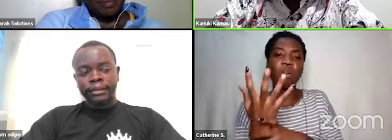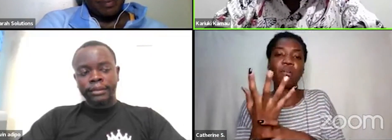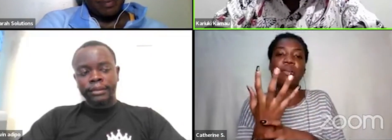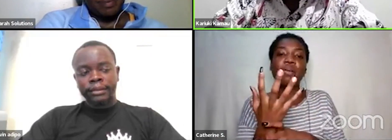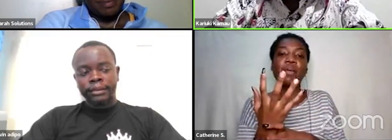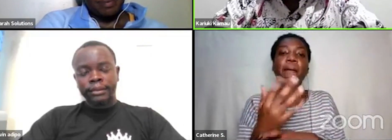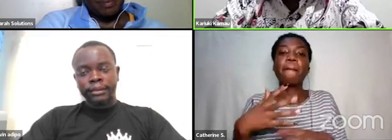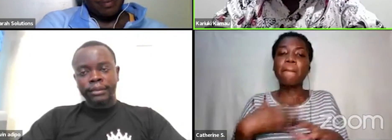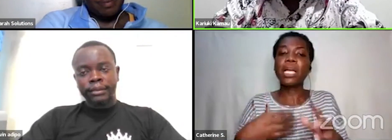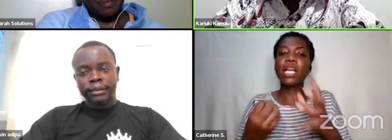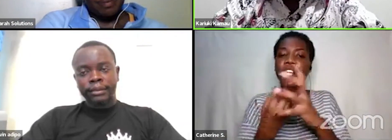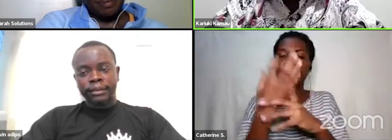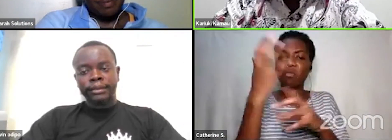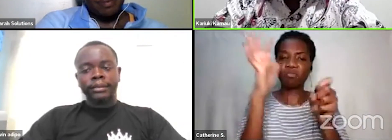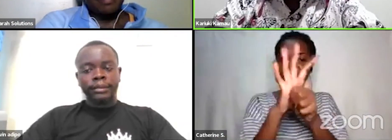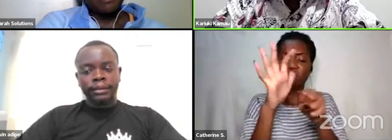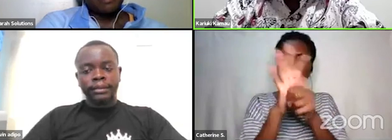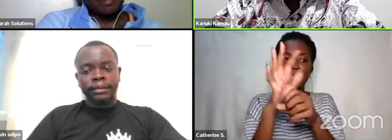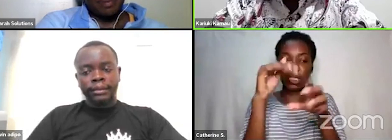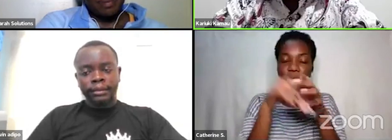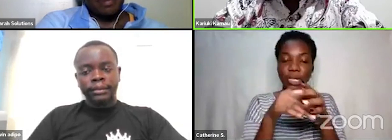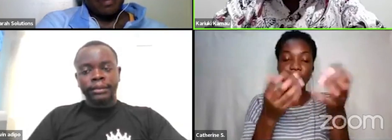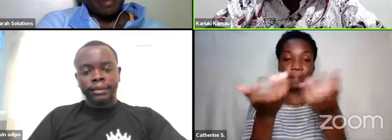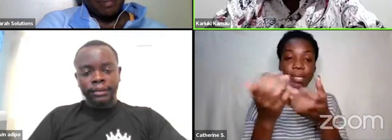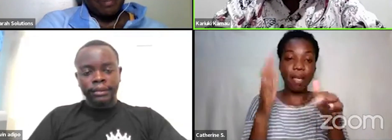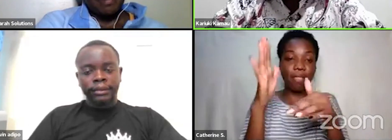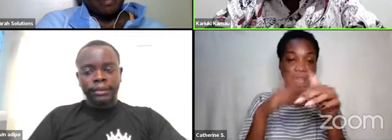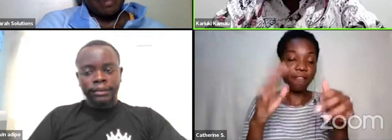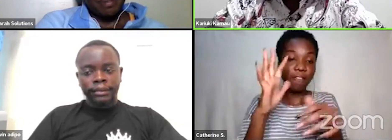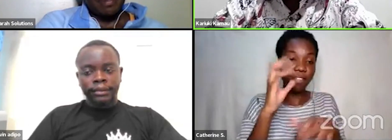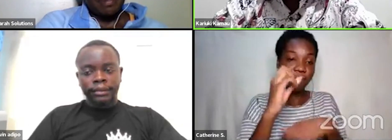grown so much in business than the 5 years